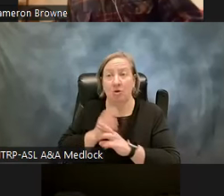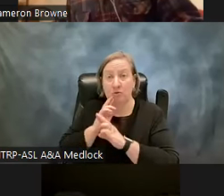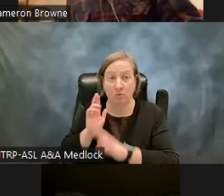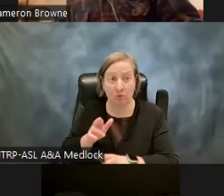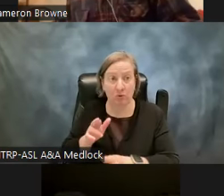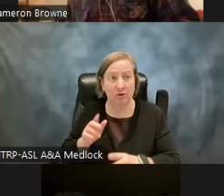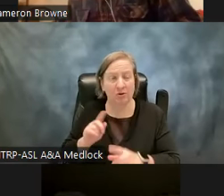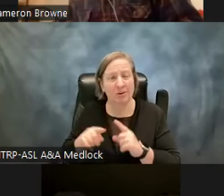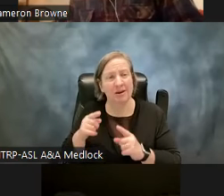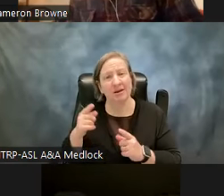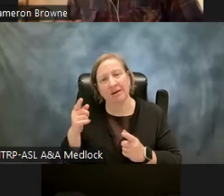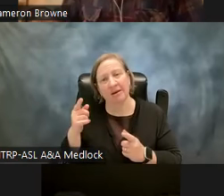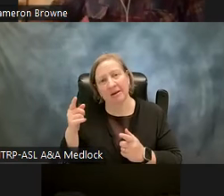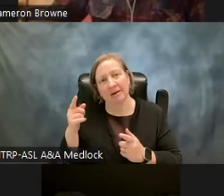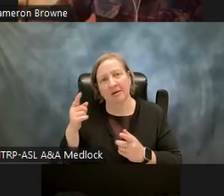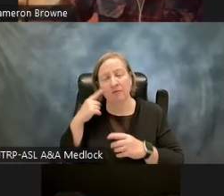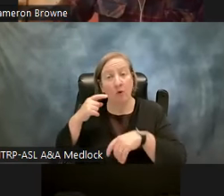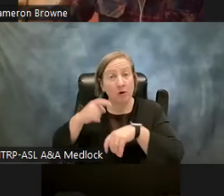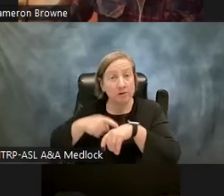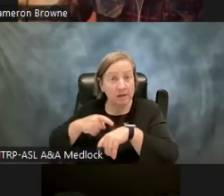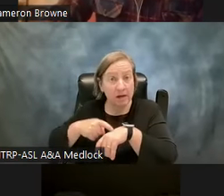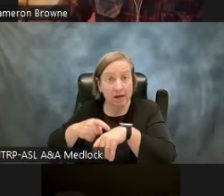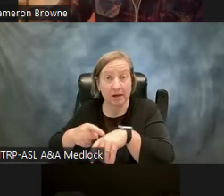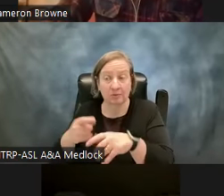But just in terms of timeliness,